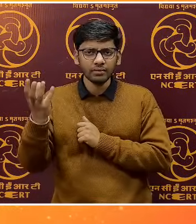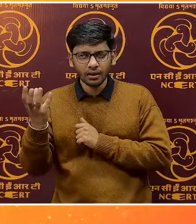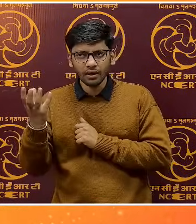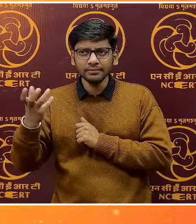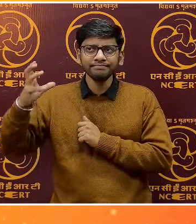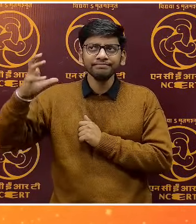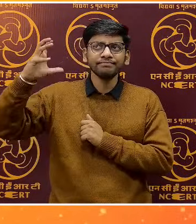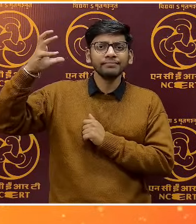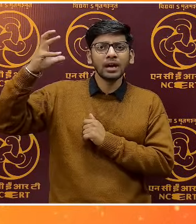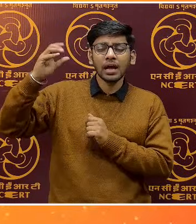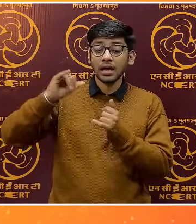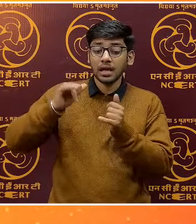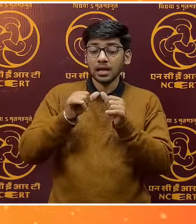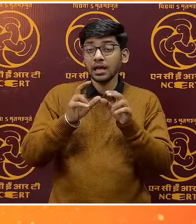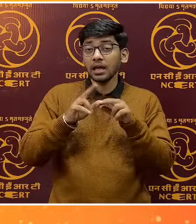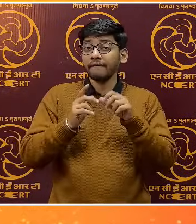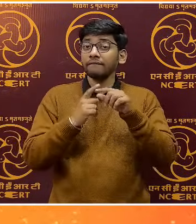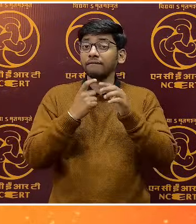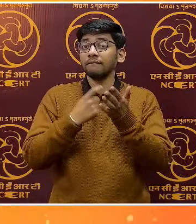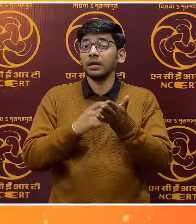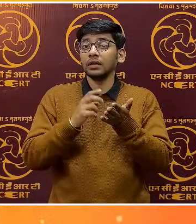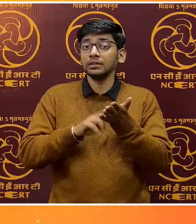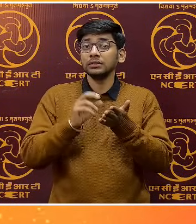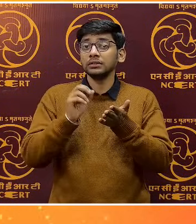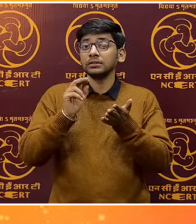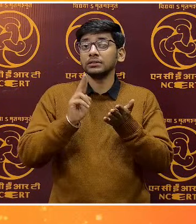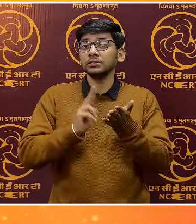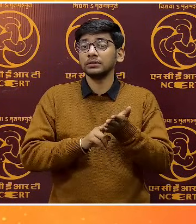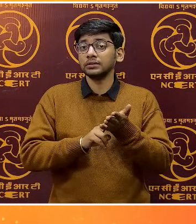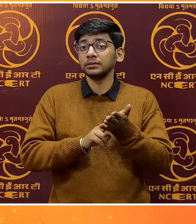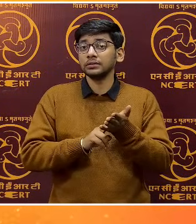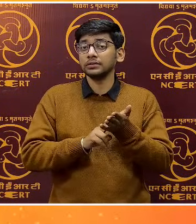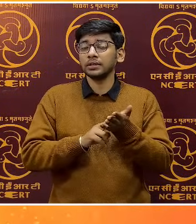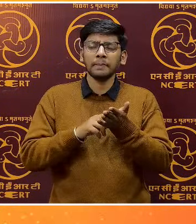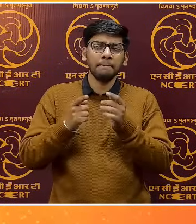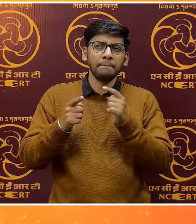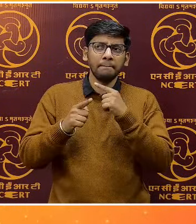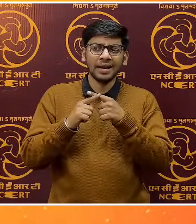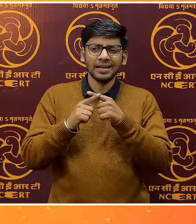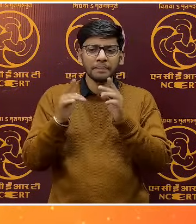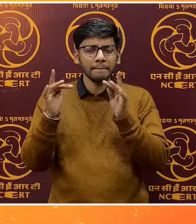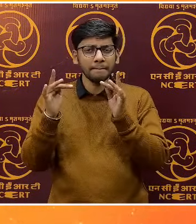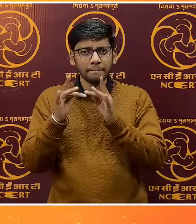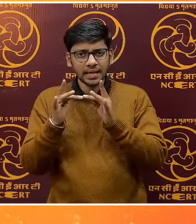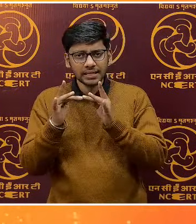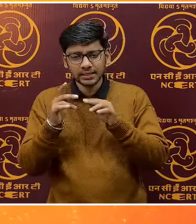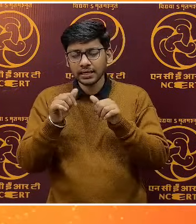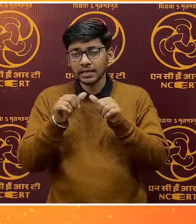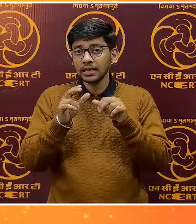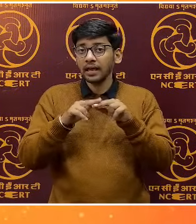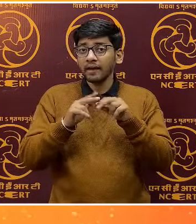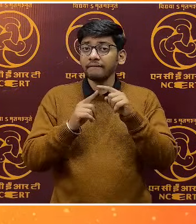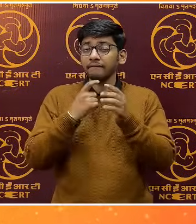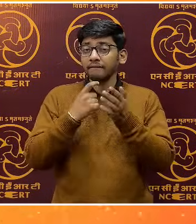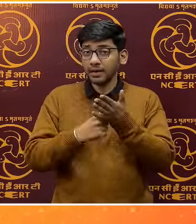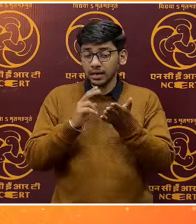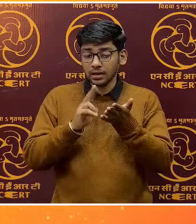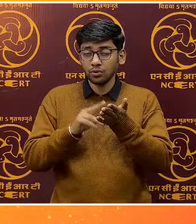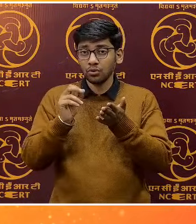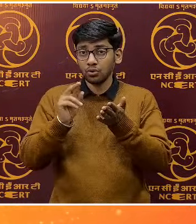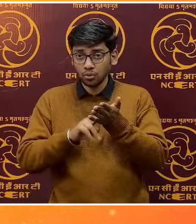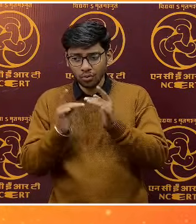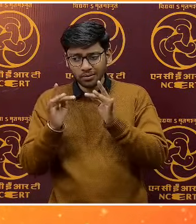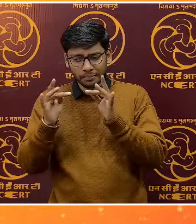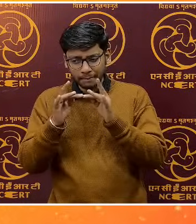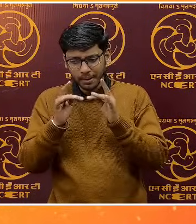and see, when there's a slight difference between afternoon and evening, right? When the sun is setting down, you can see the